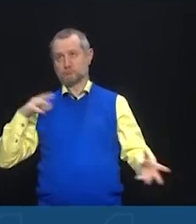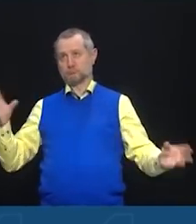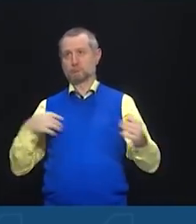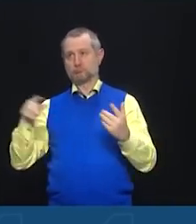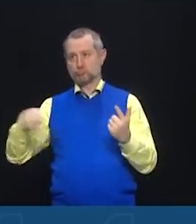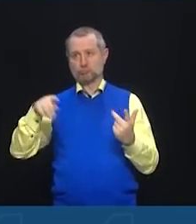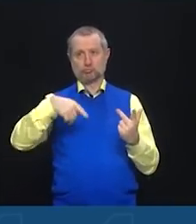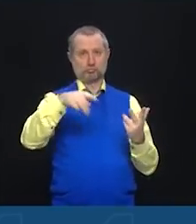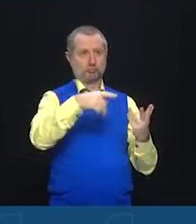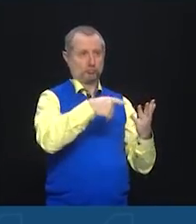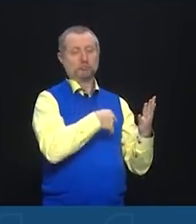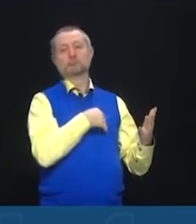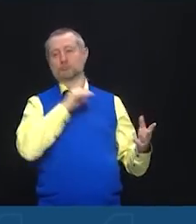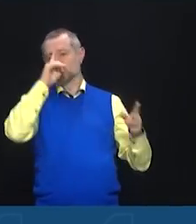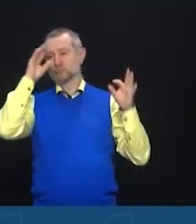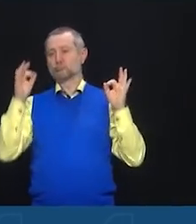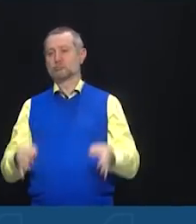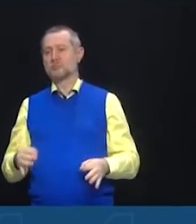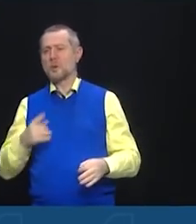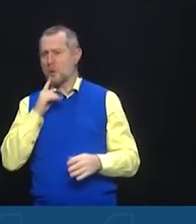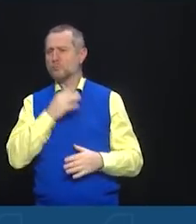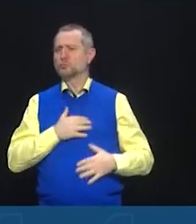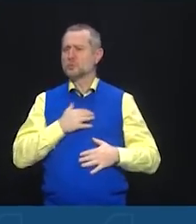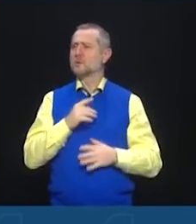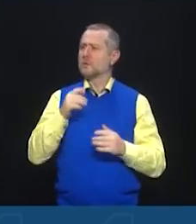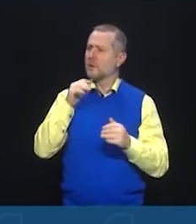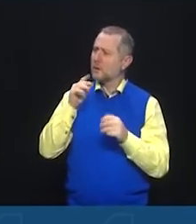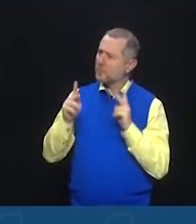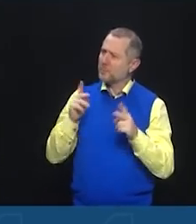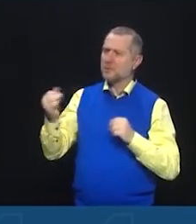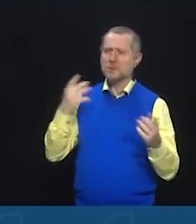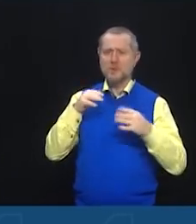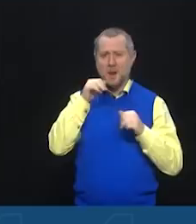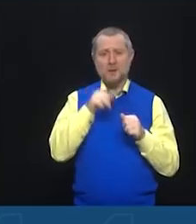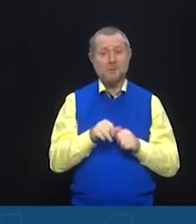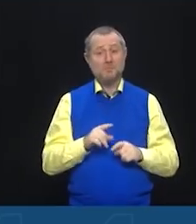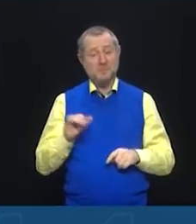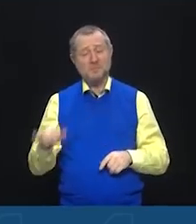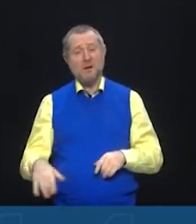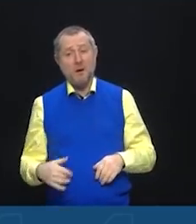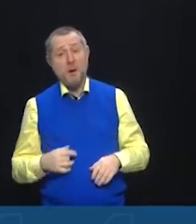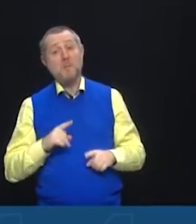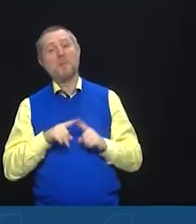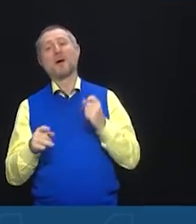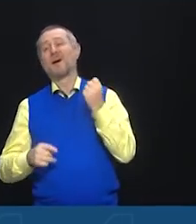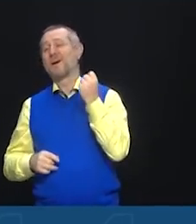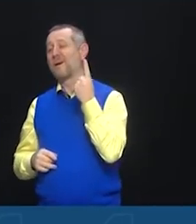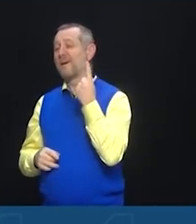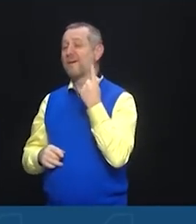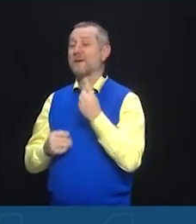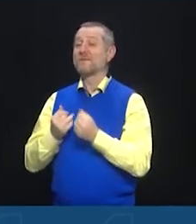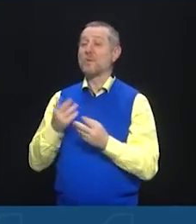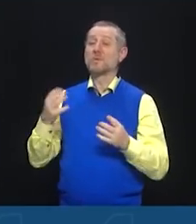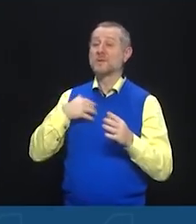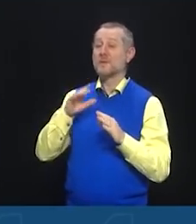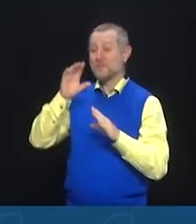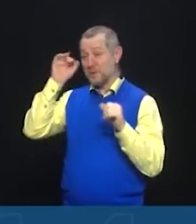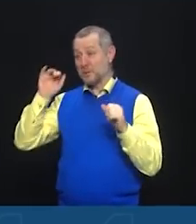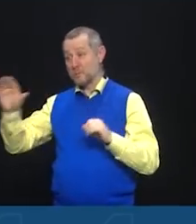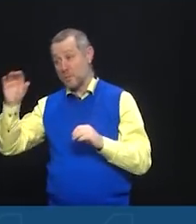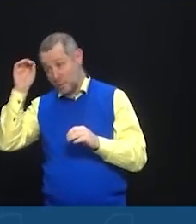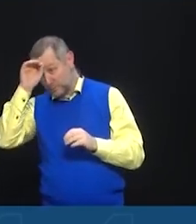Again, we appreciate the input of everyone, but a few superintendents have an opinion, but the head of the